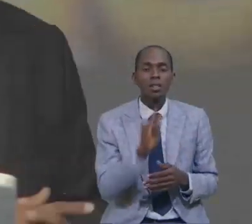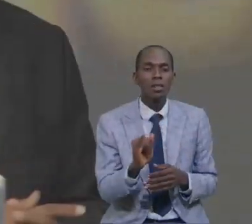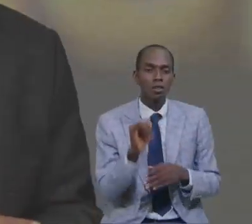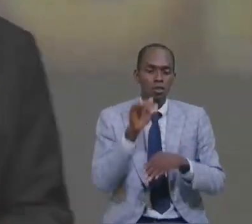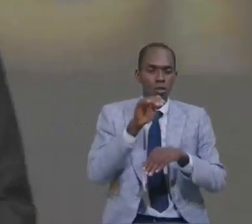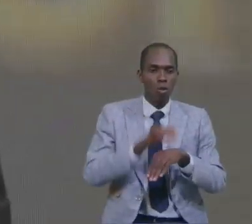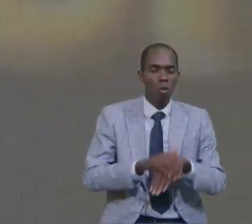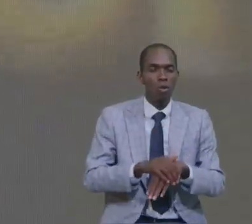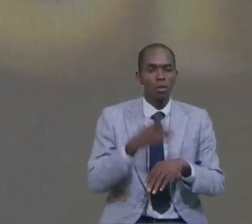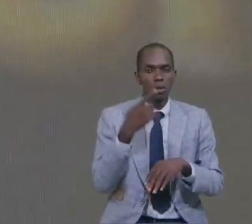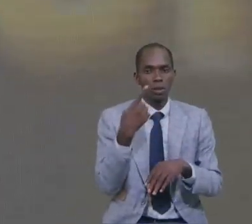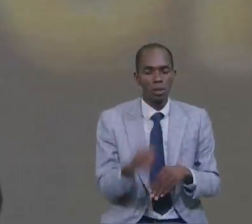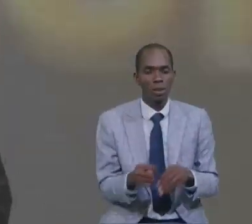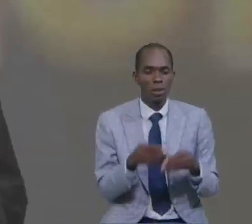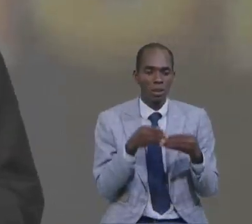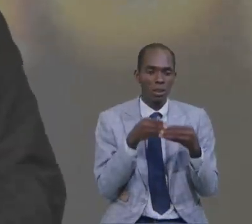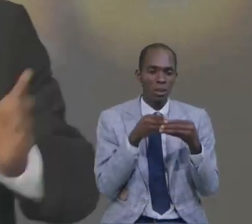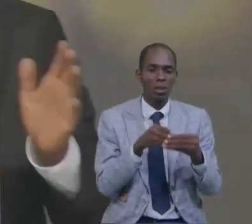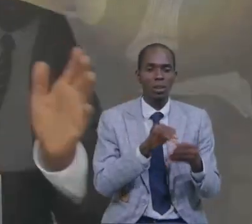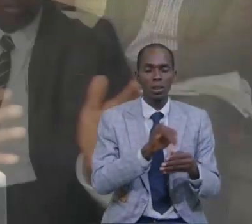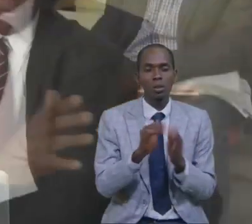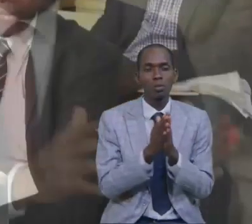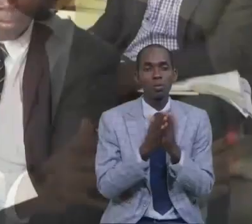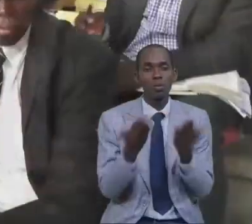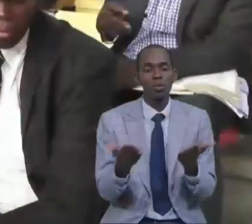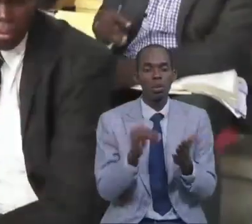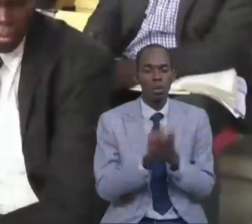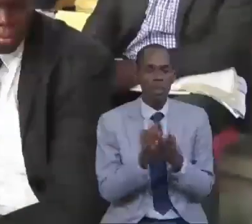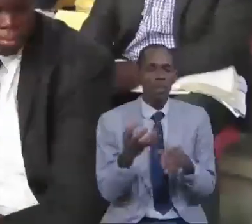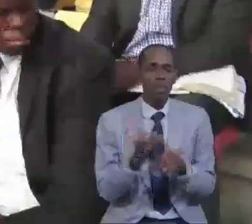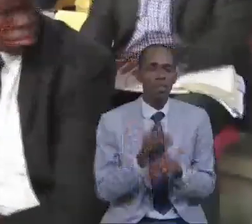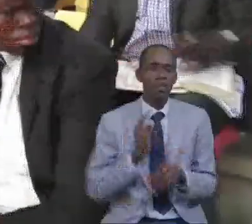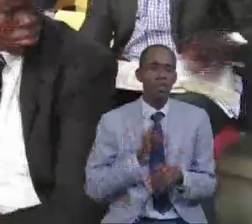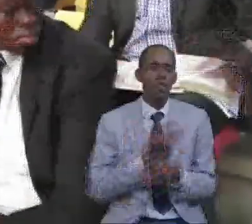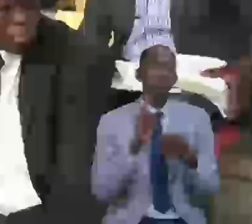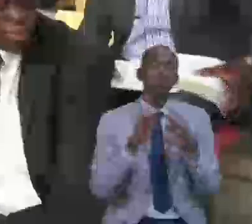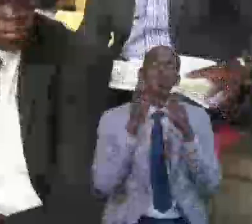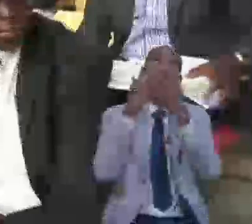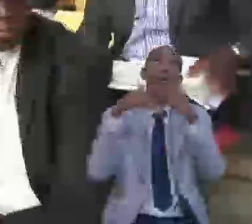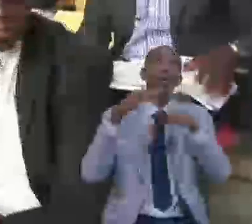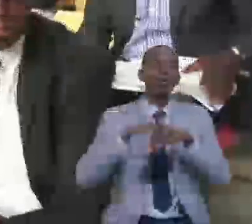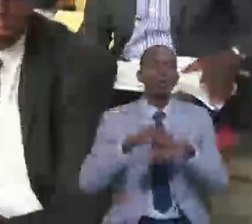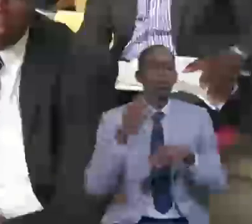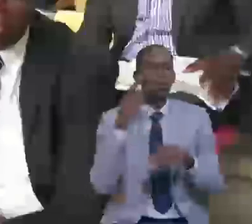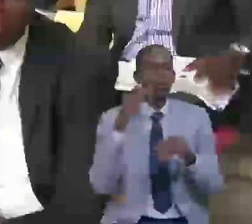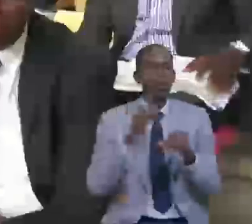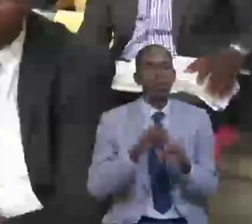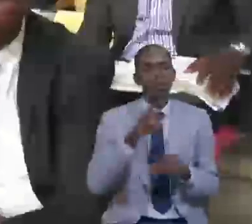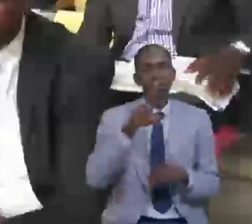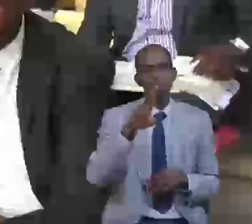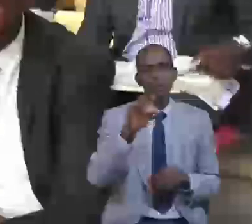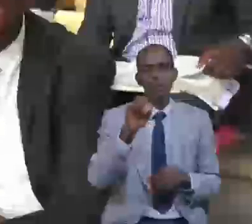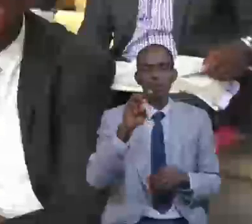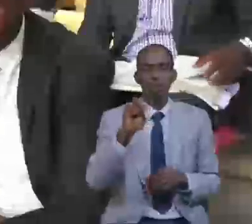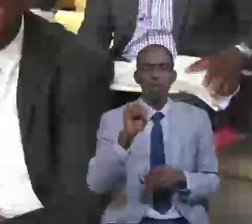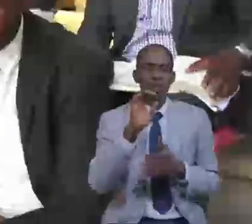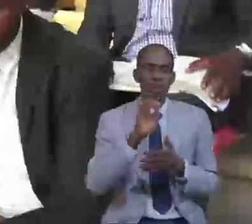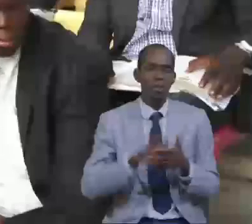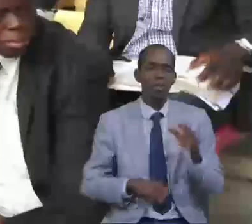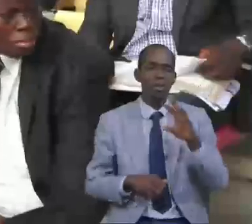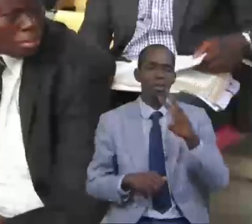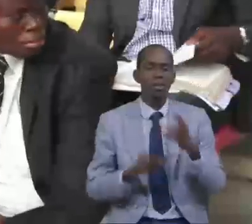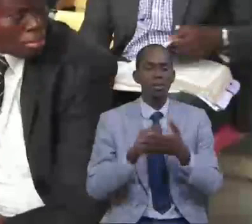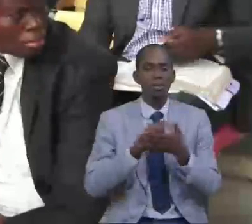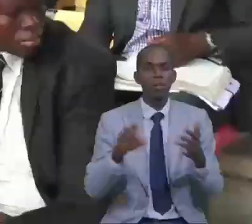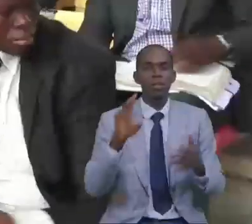verse 17. But God be thanked that ye were in the